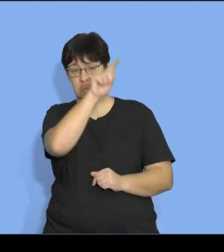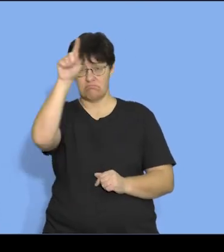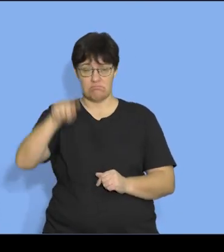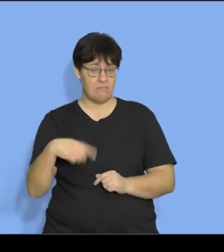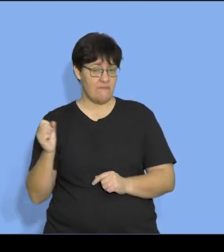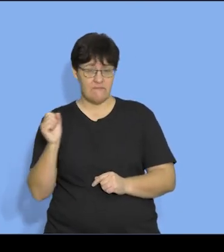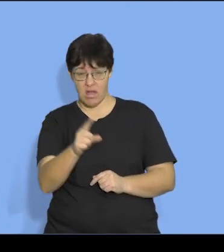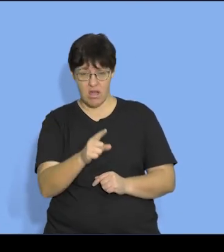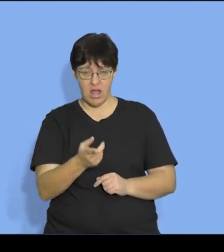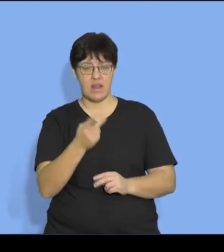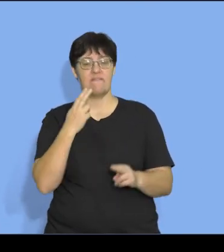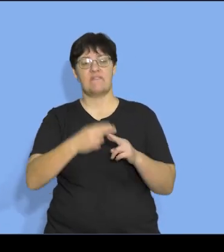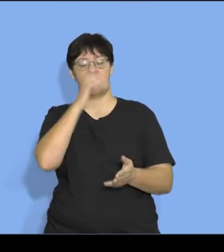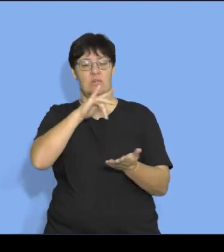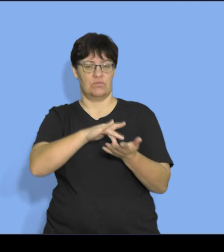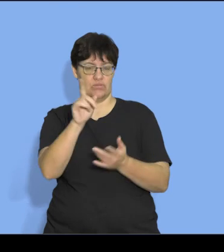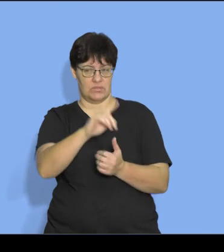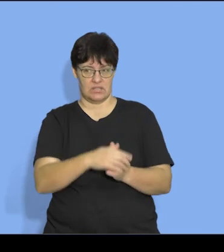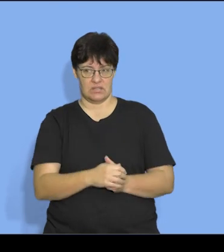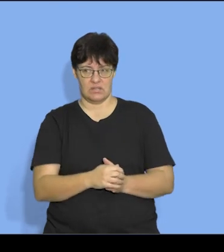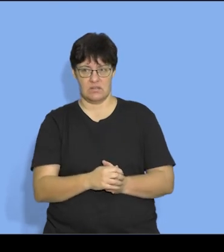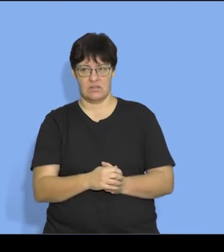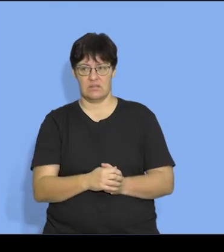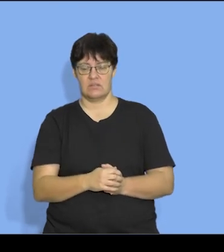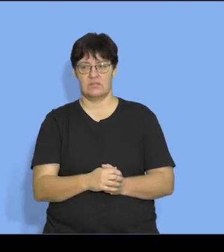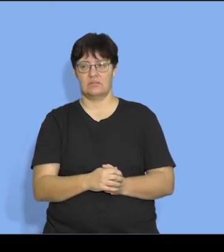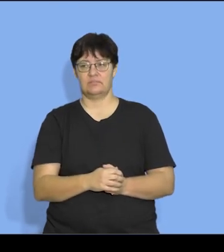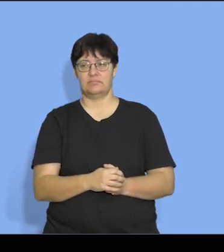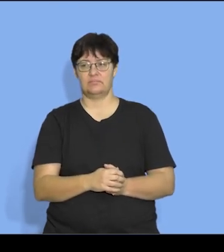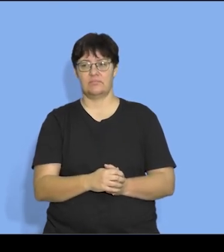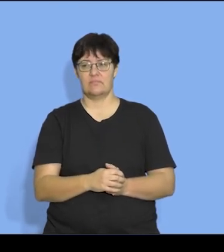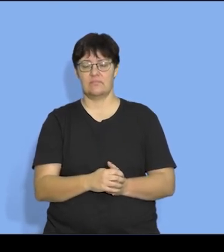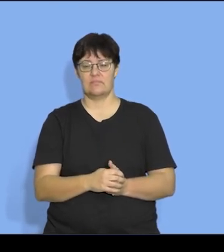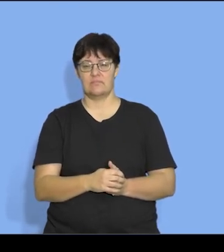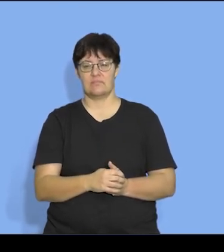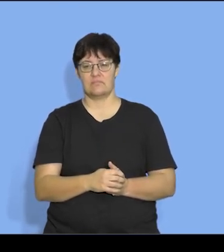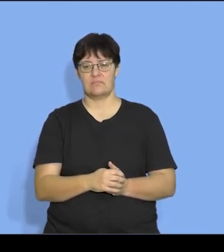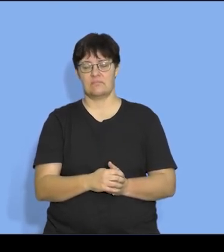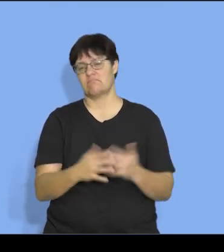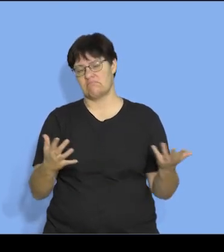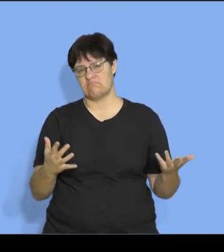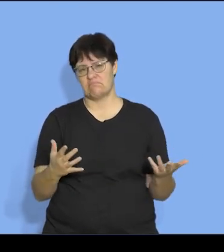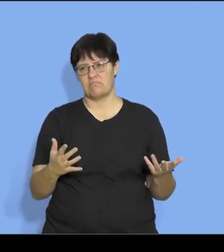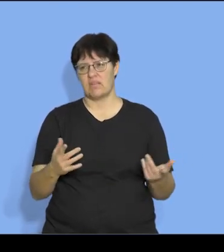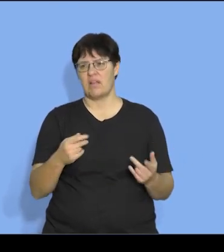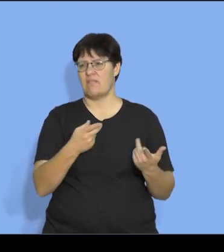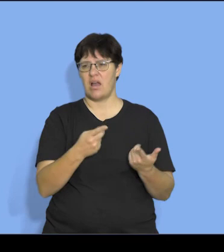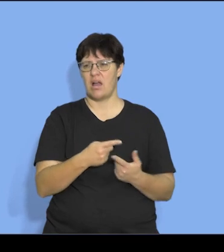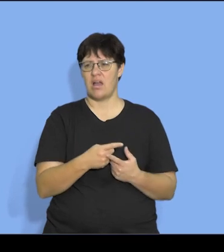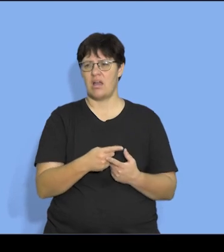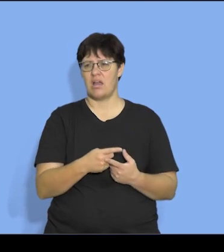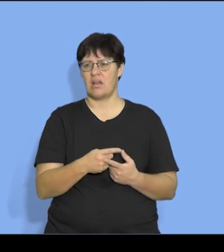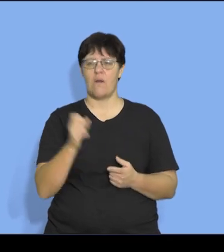and what its final position is. So if we go to the first one, how far did it fly?